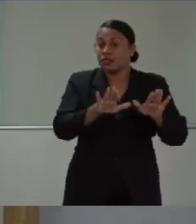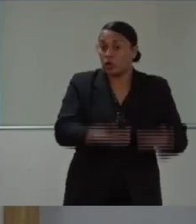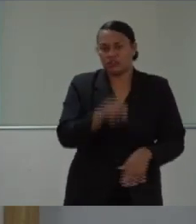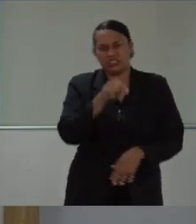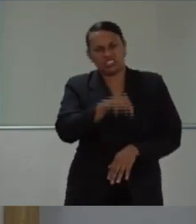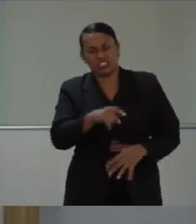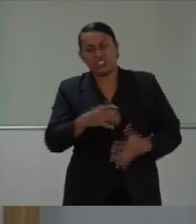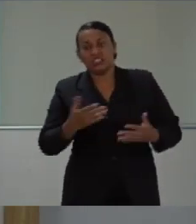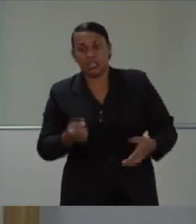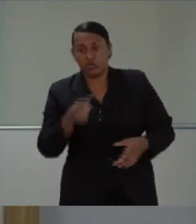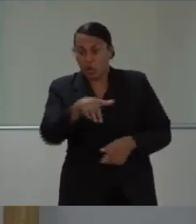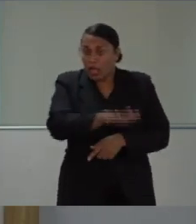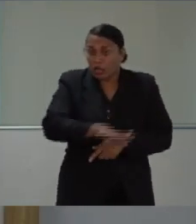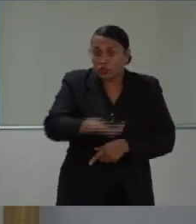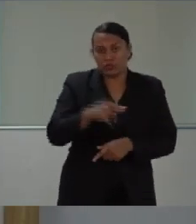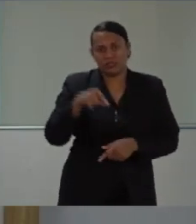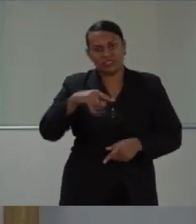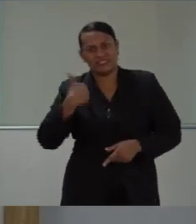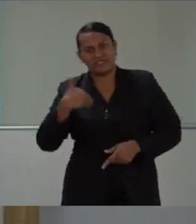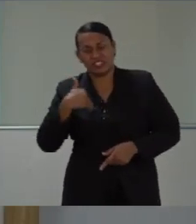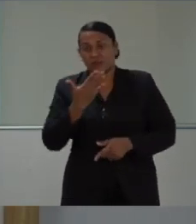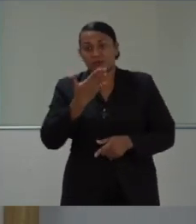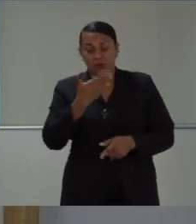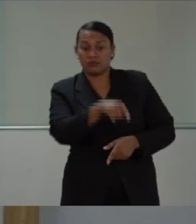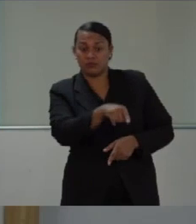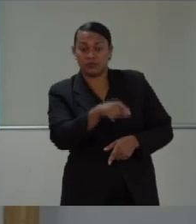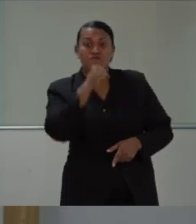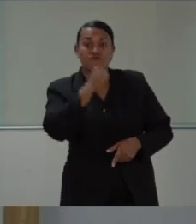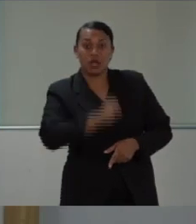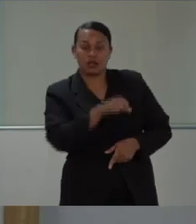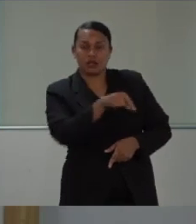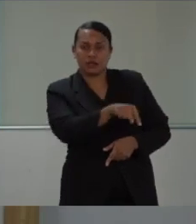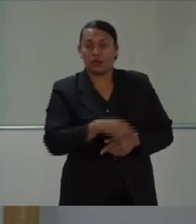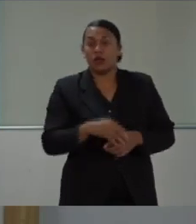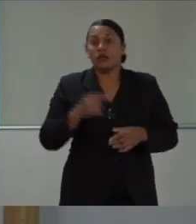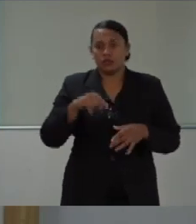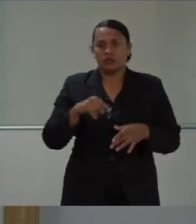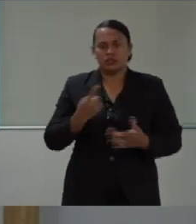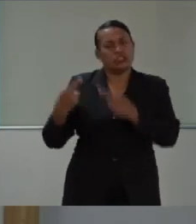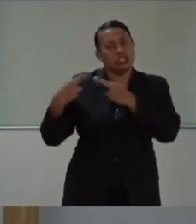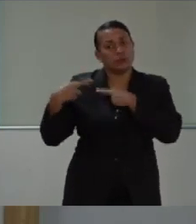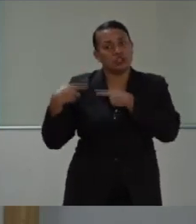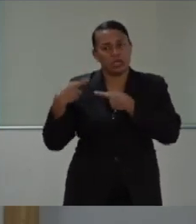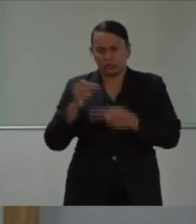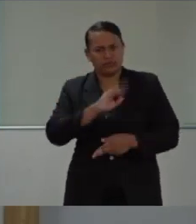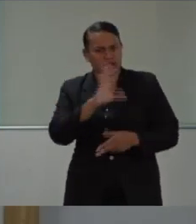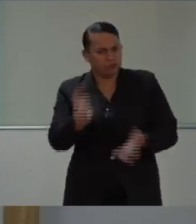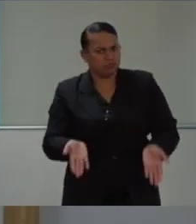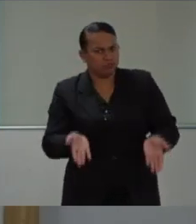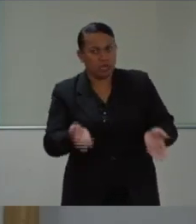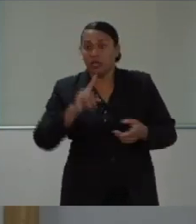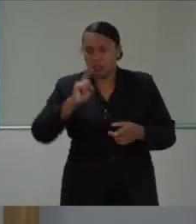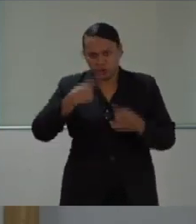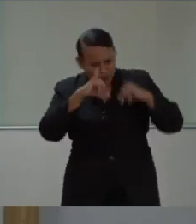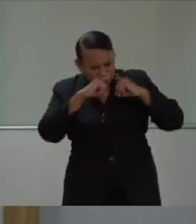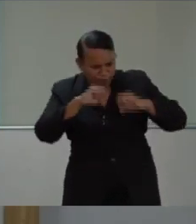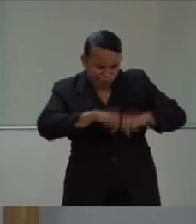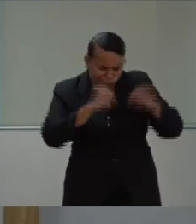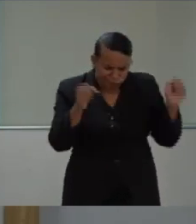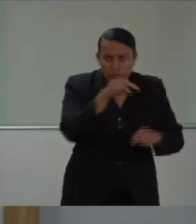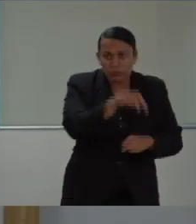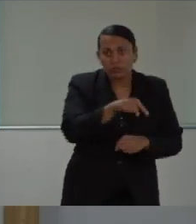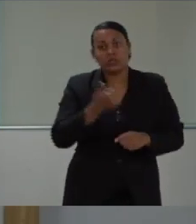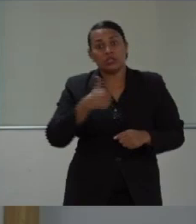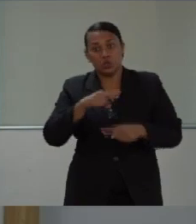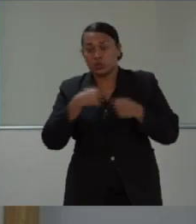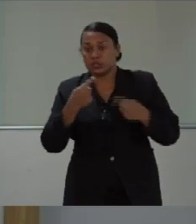he resided. Despite his irresponsible behavior, which will still be investigated, he was among the